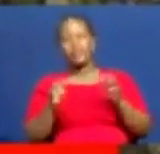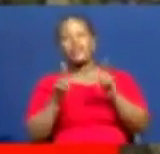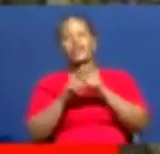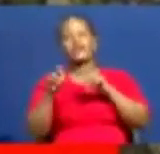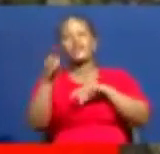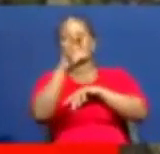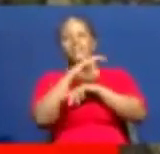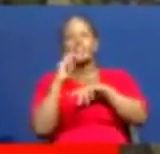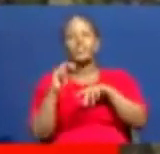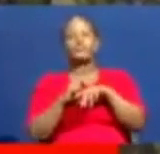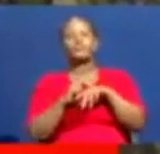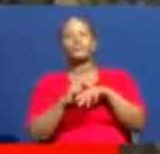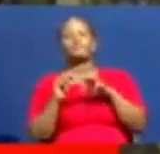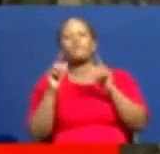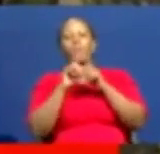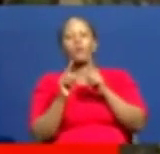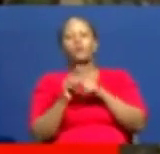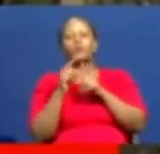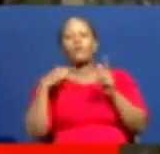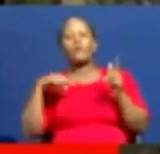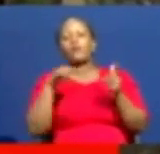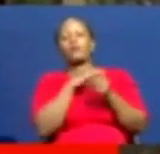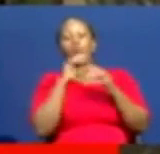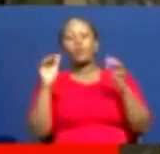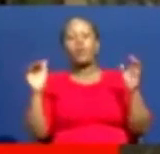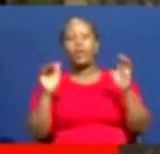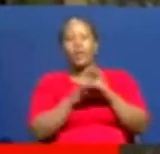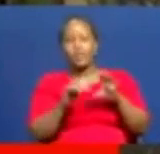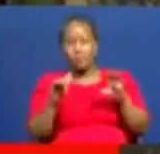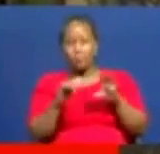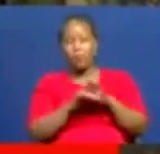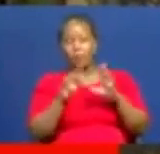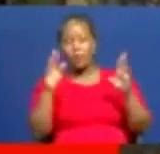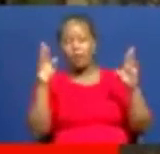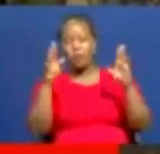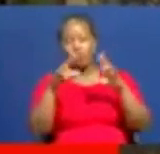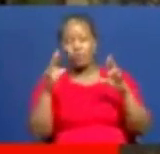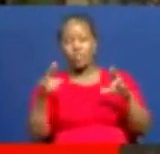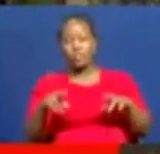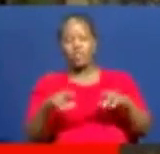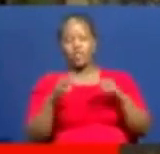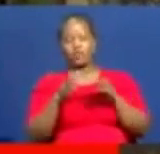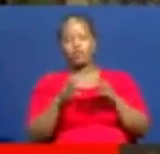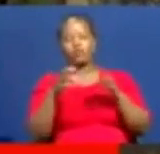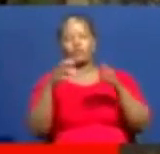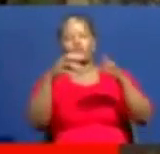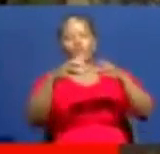nation, and us as a member of the international community.